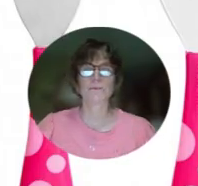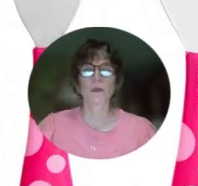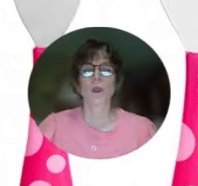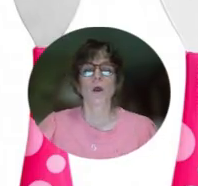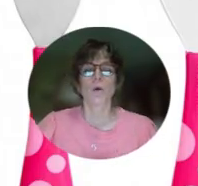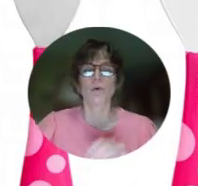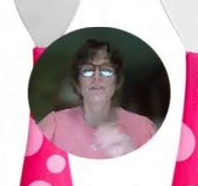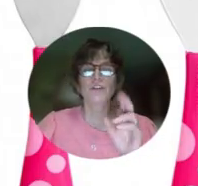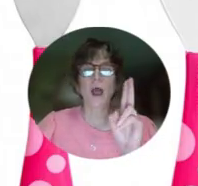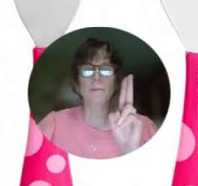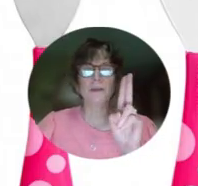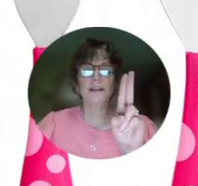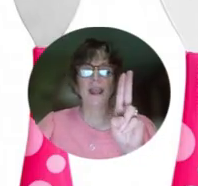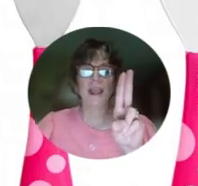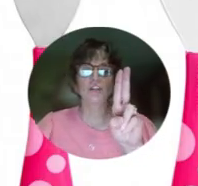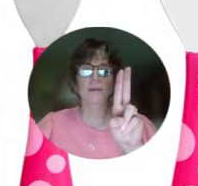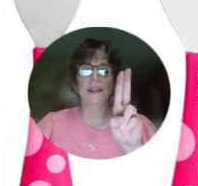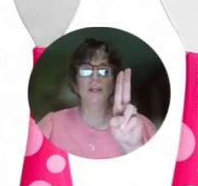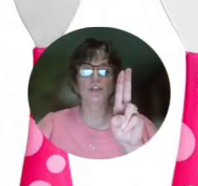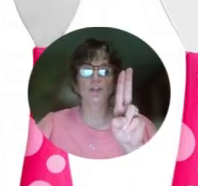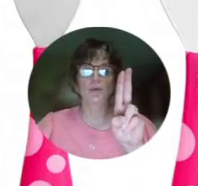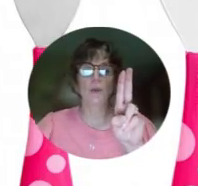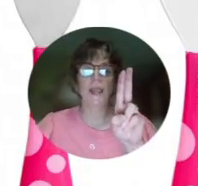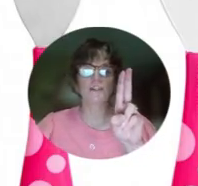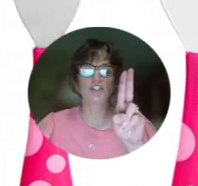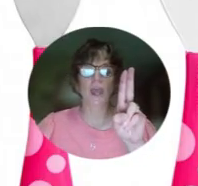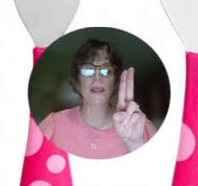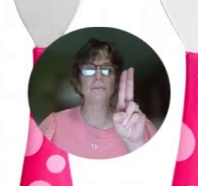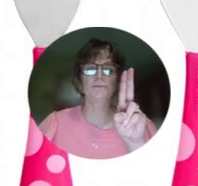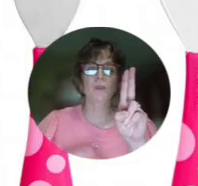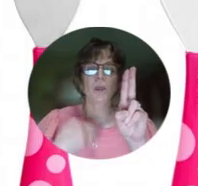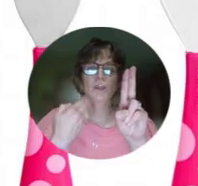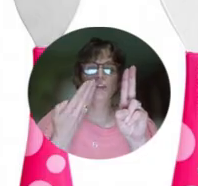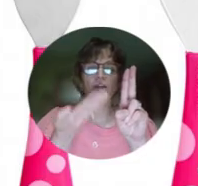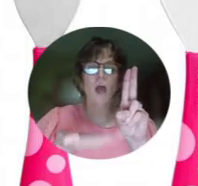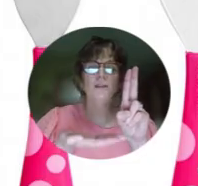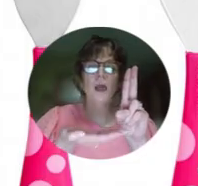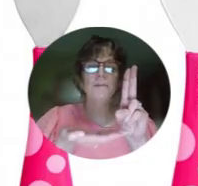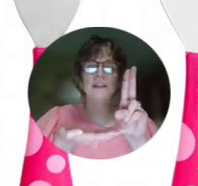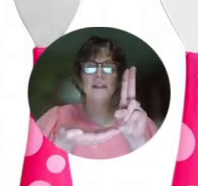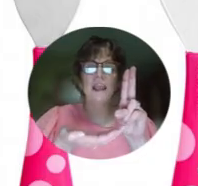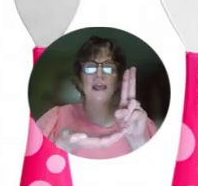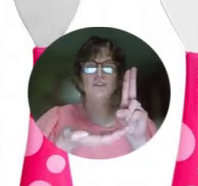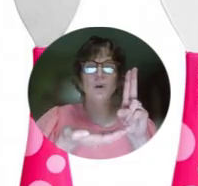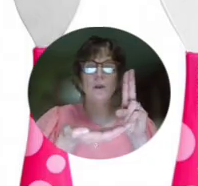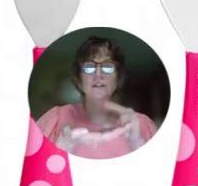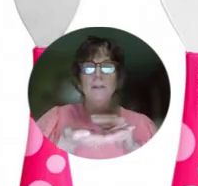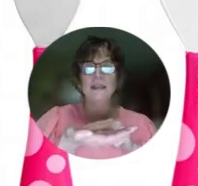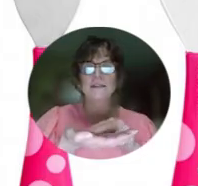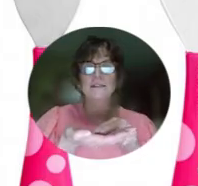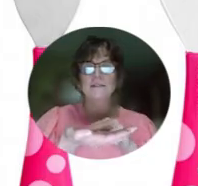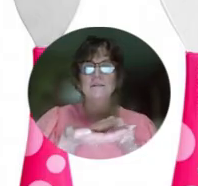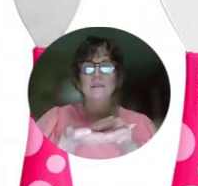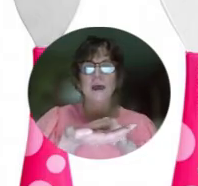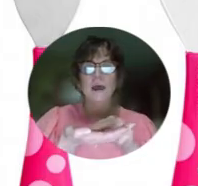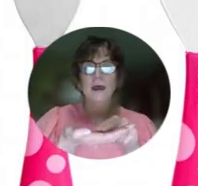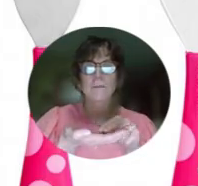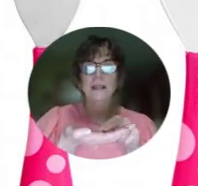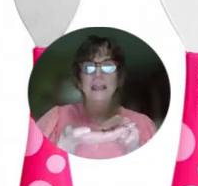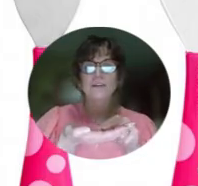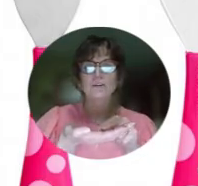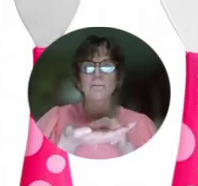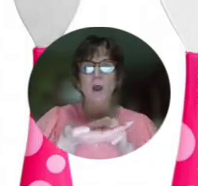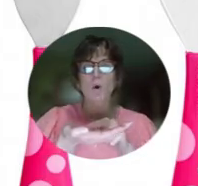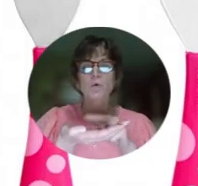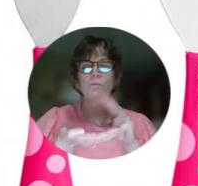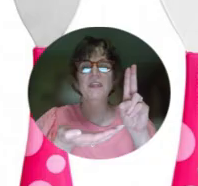Spoon. With your dominant hand, you're going to make a U hand shape. Your non-dominant hand, you're going to make, this is the